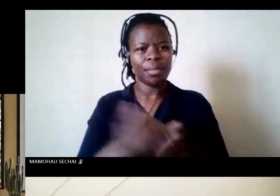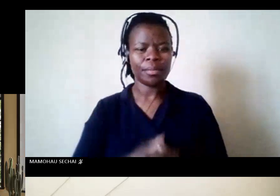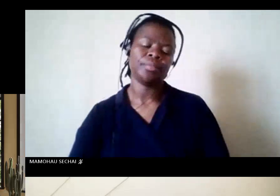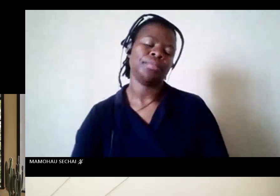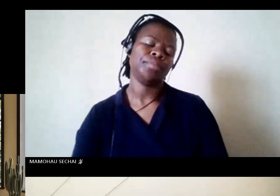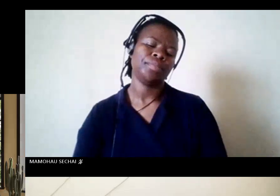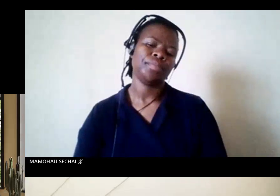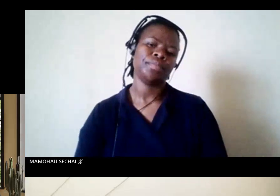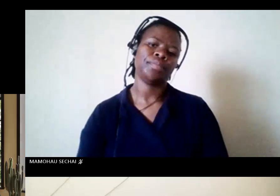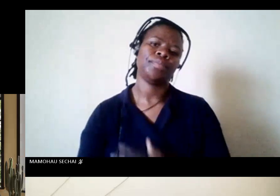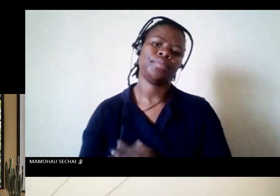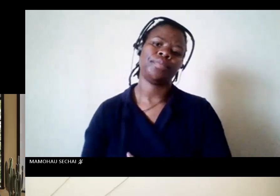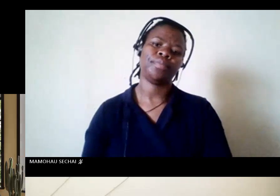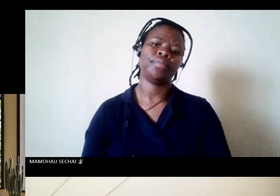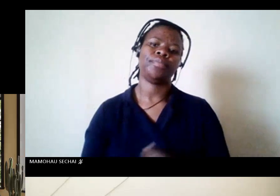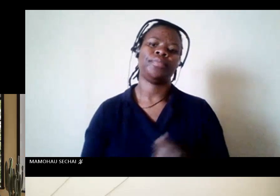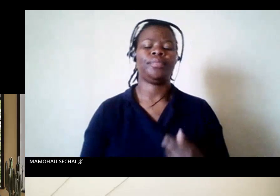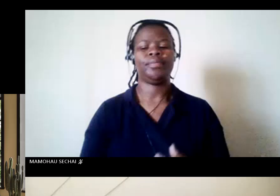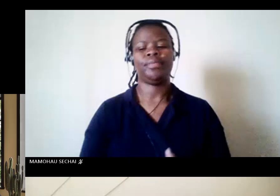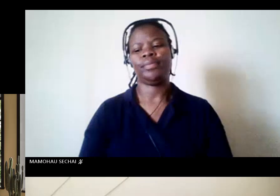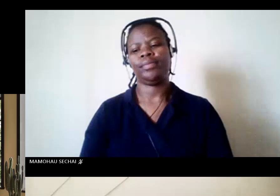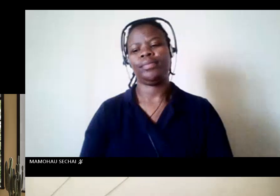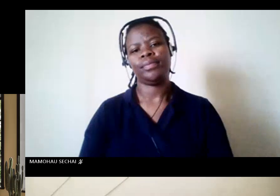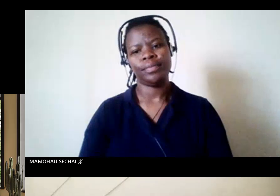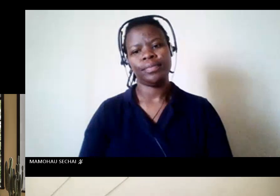Thanks, I don't know Chantal. if that's helpful at all.